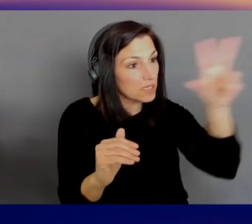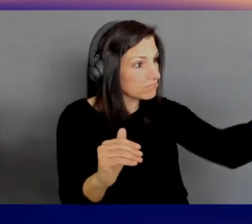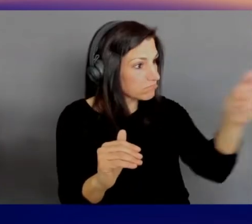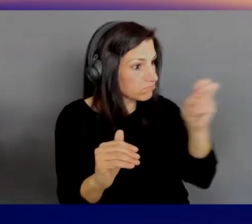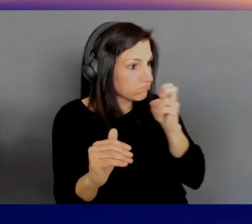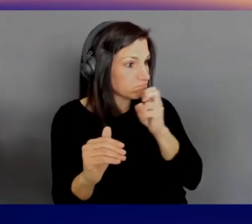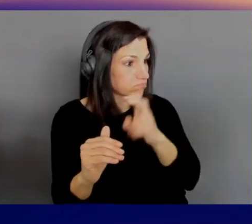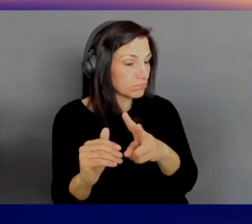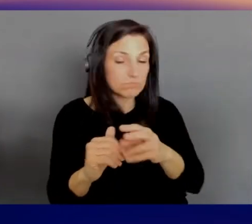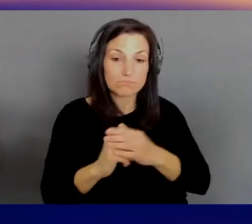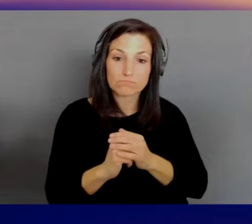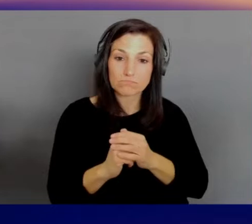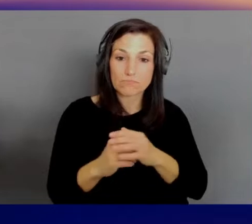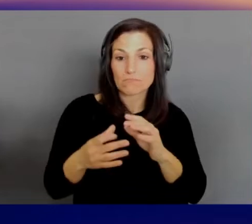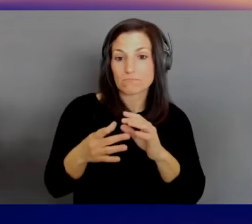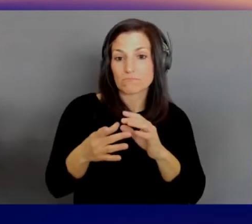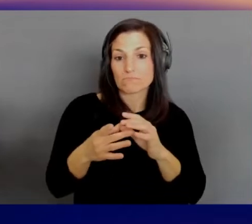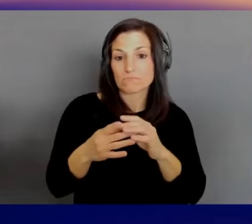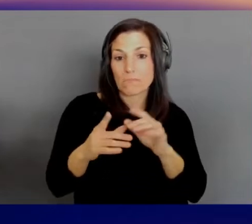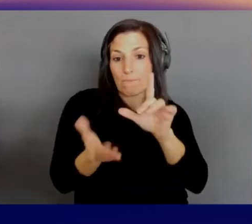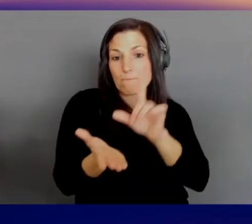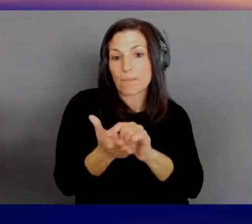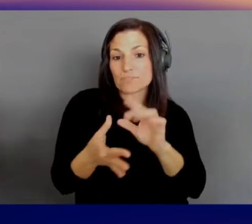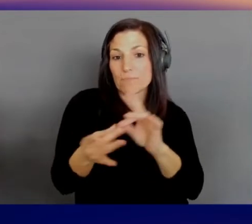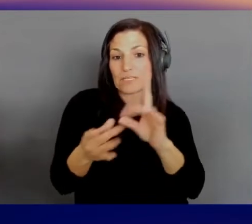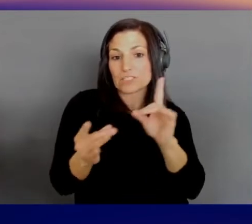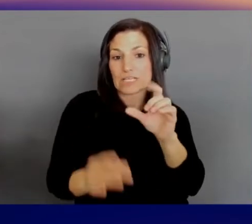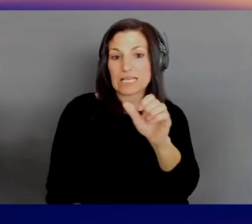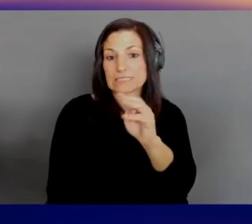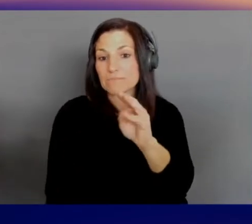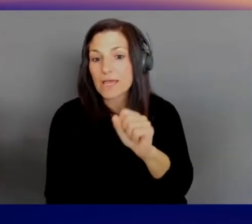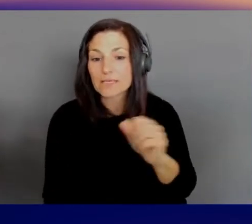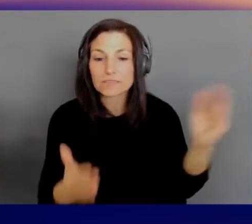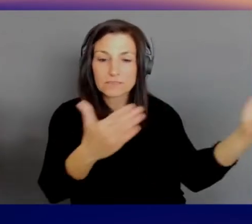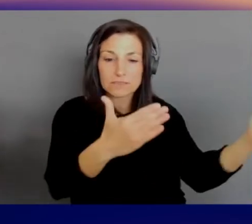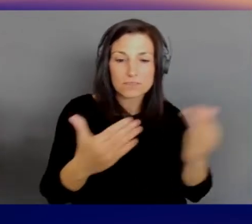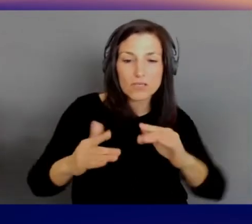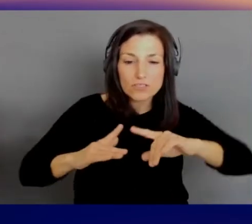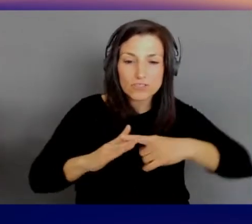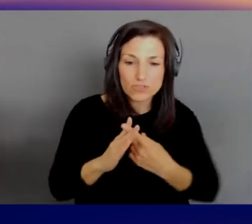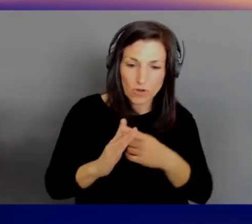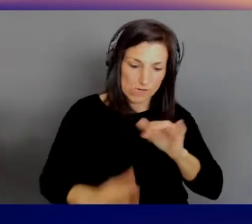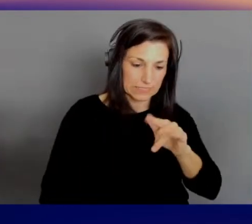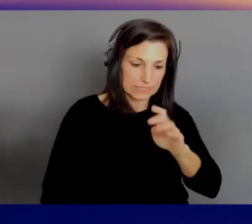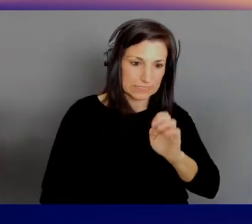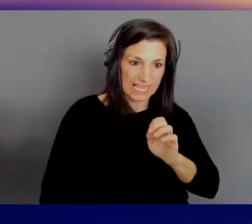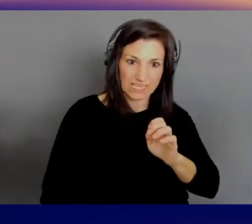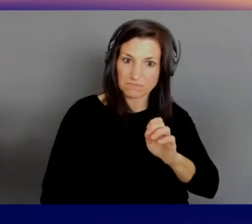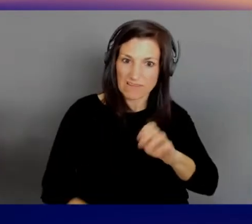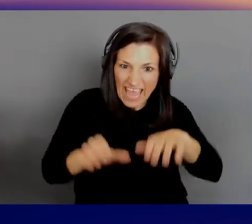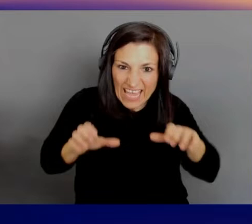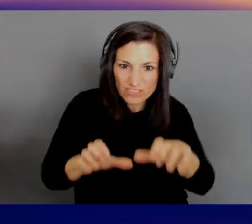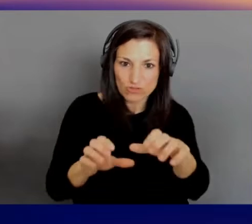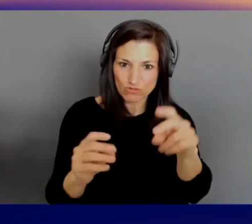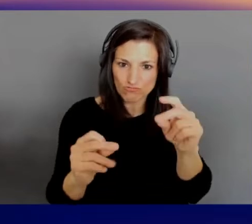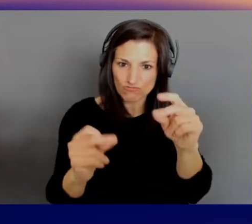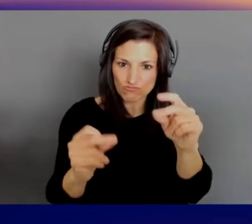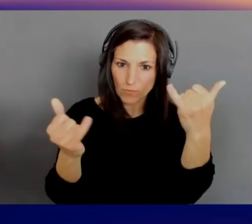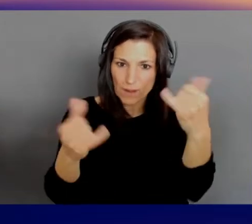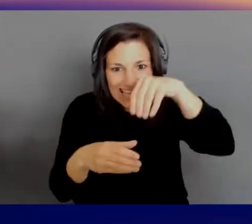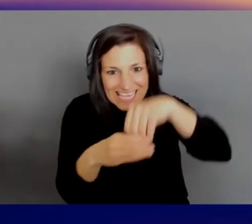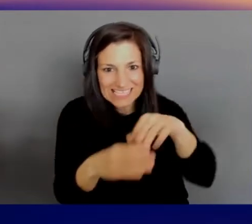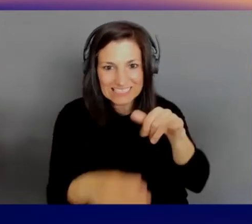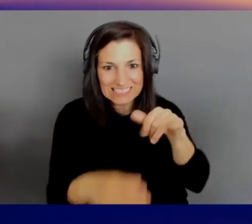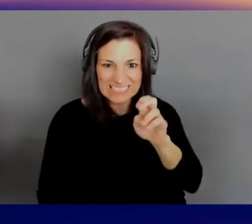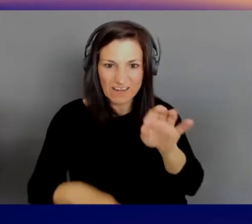to SNS. I can start another state machine execution right away inside Step Functions. So right now, we'll just, as